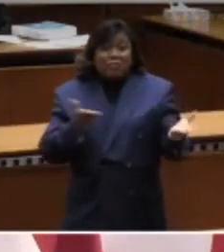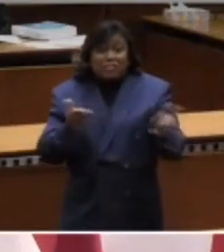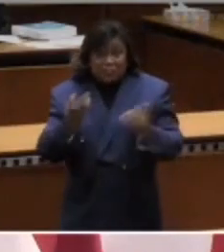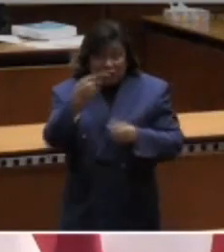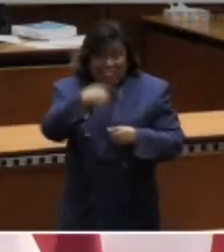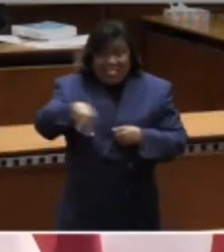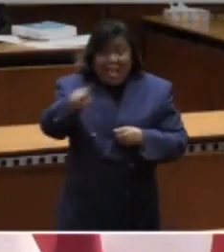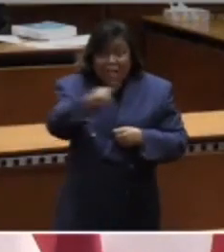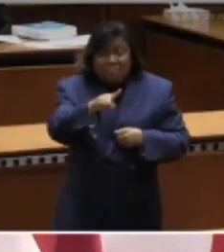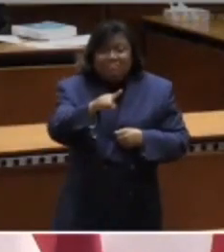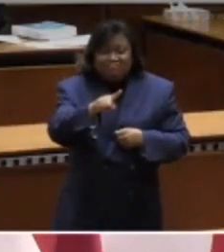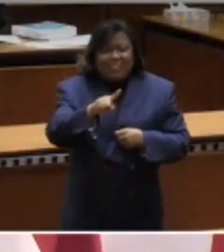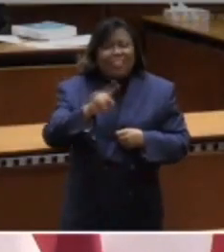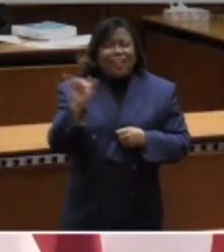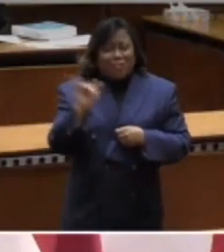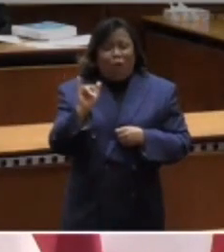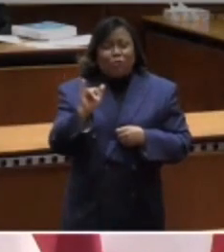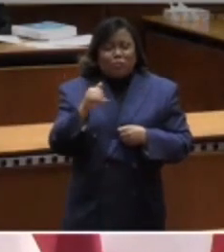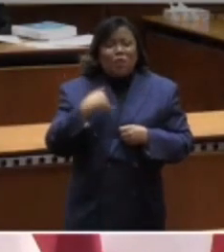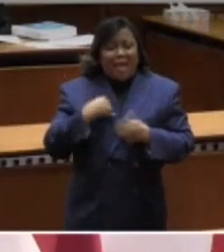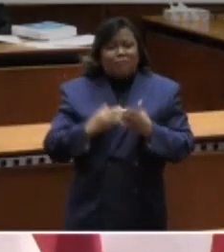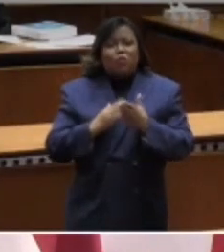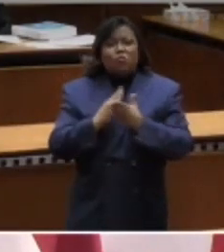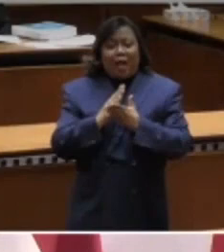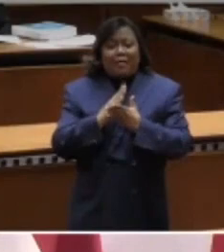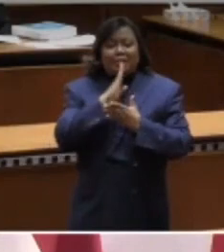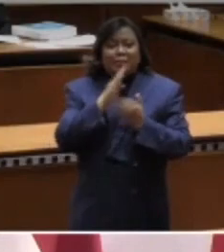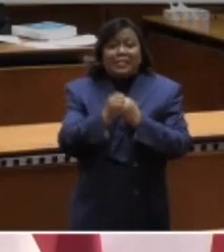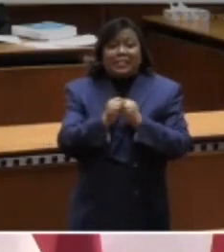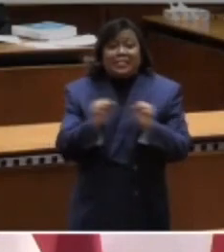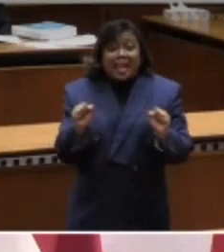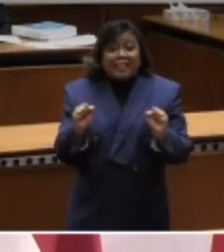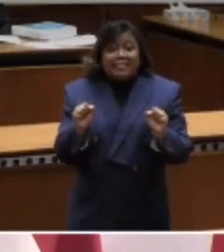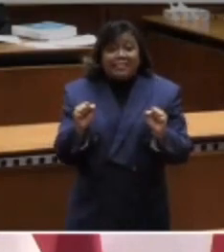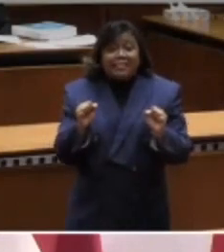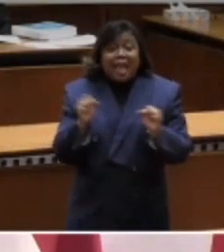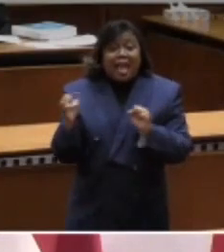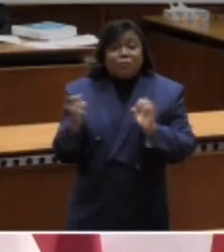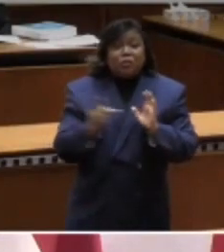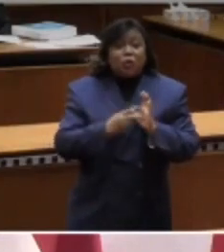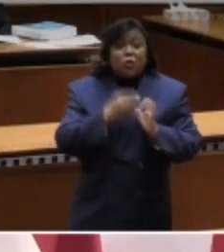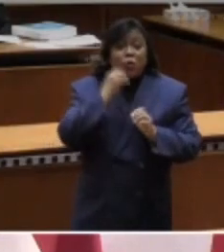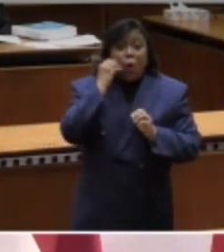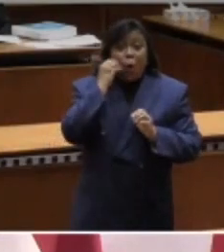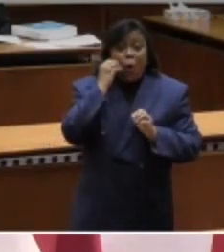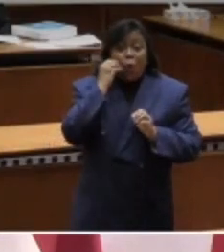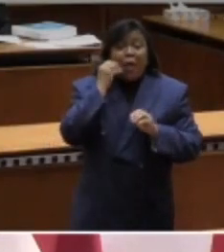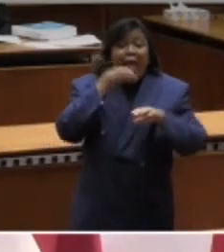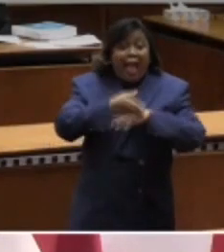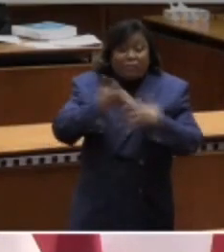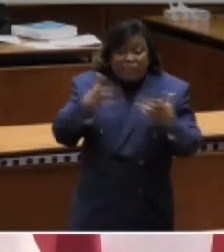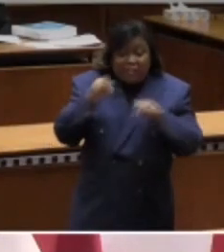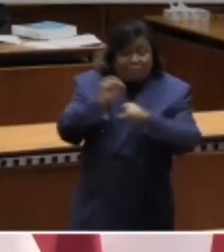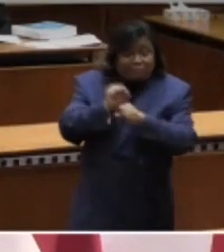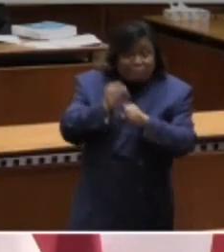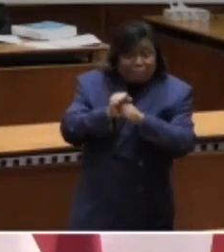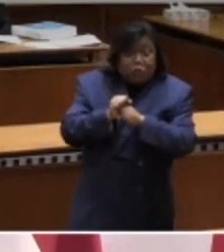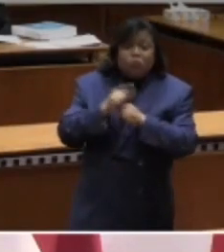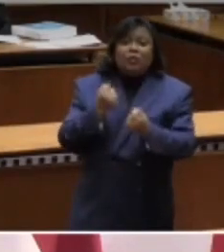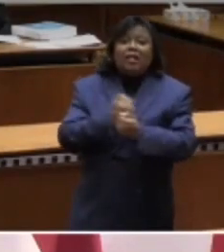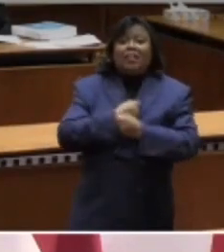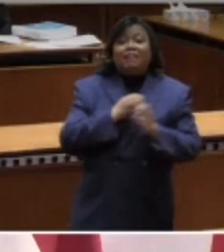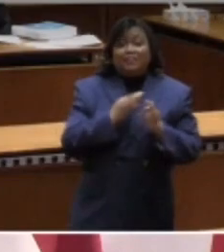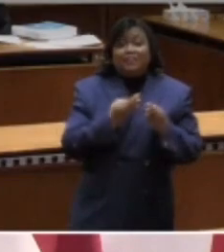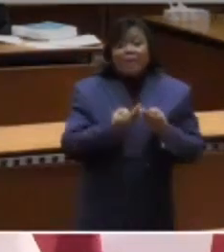for them, they also have the right to be safe and to return home after their watch to their